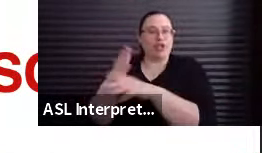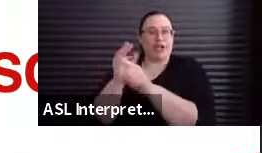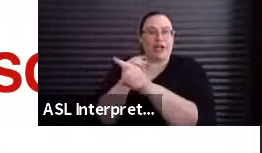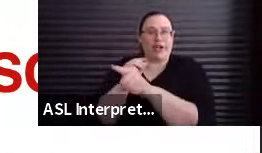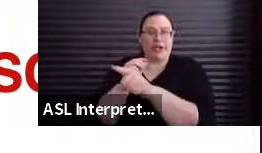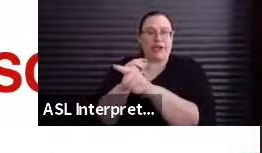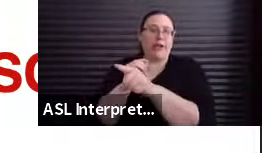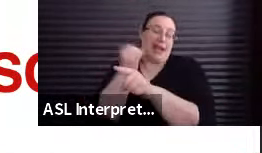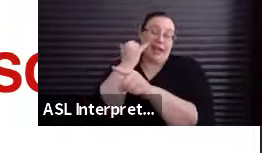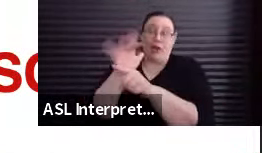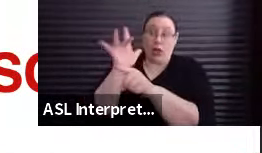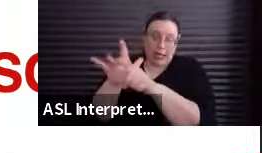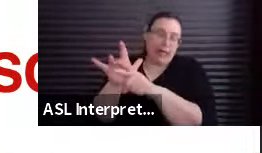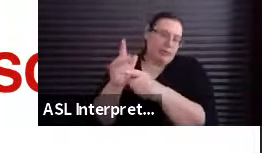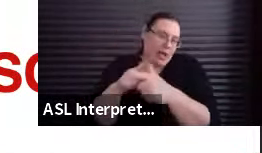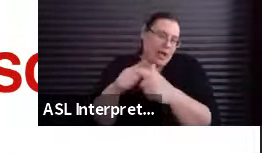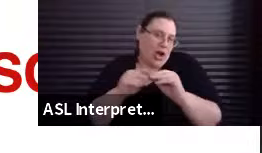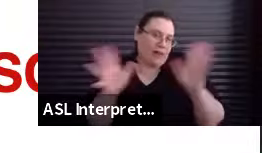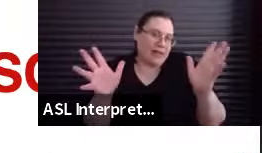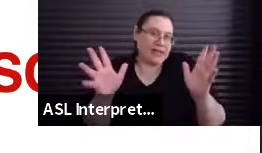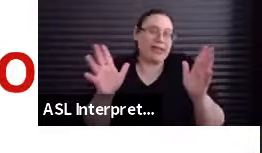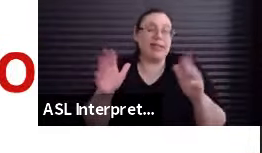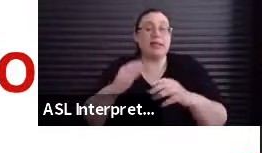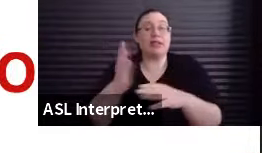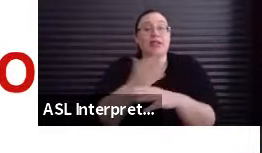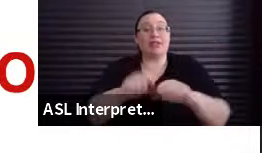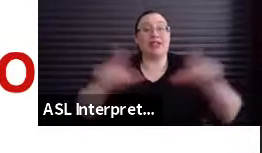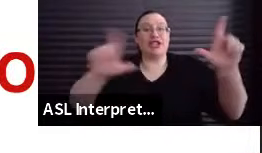obviously, will stop your screen sharing.